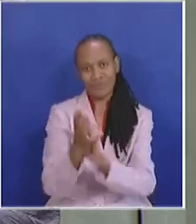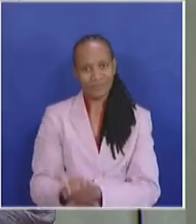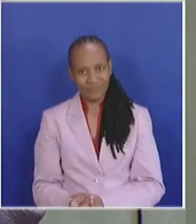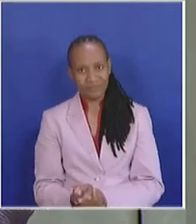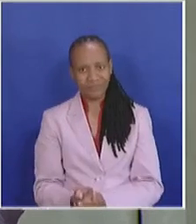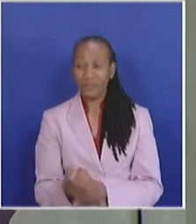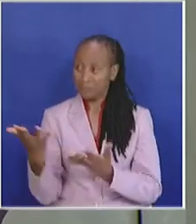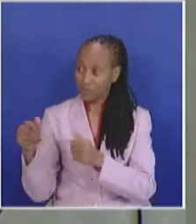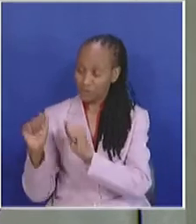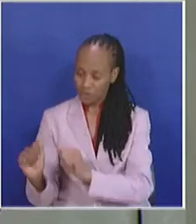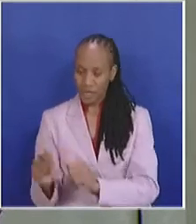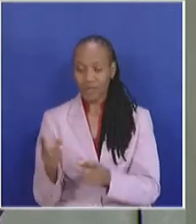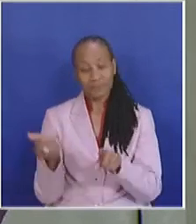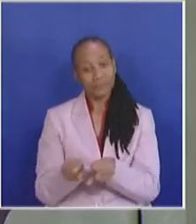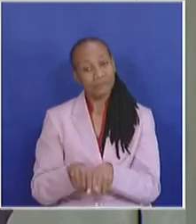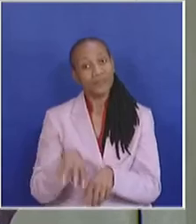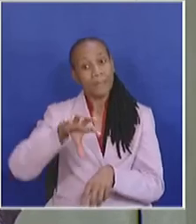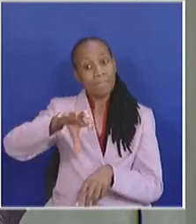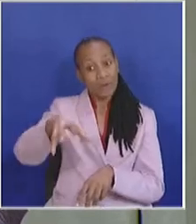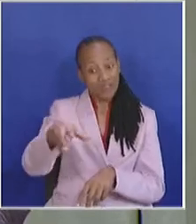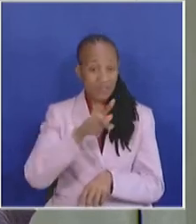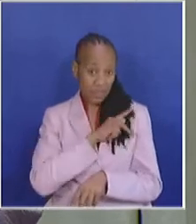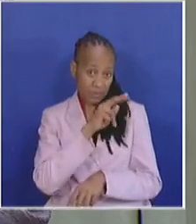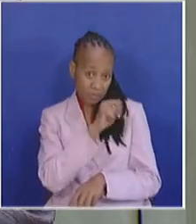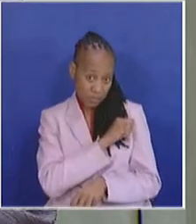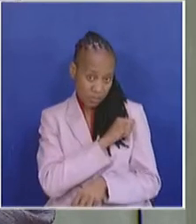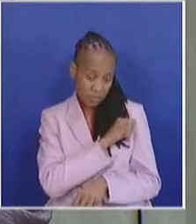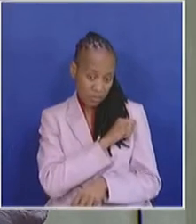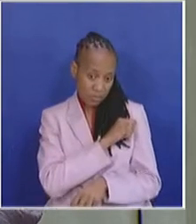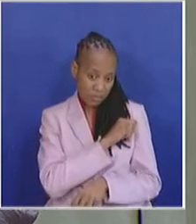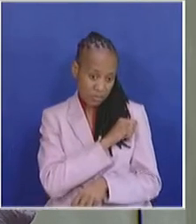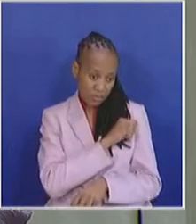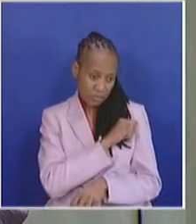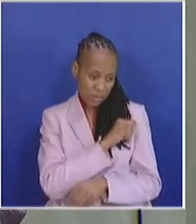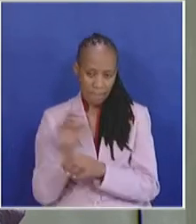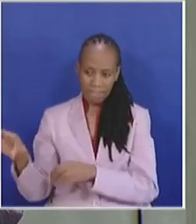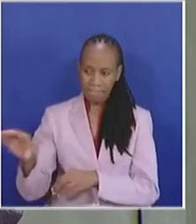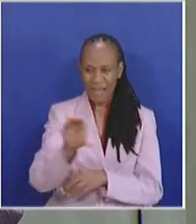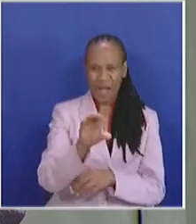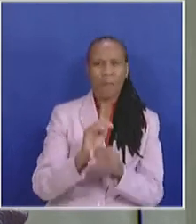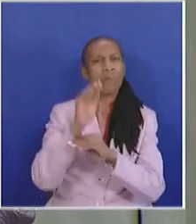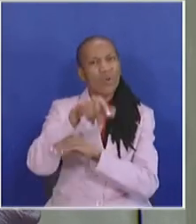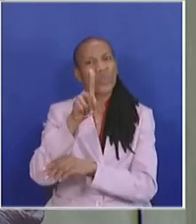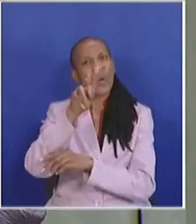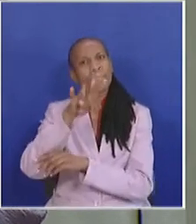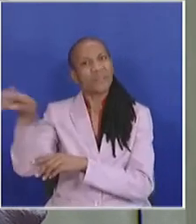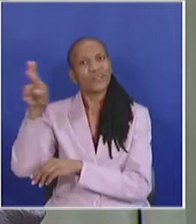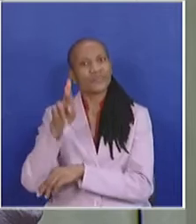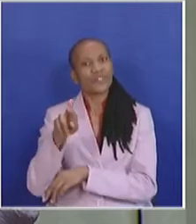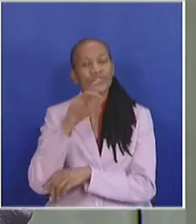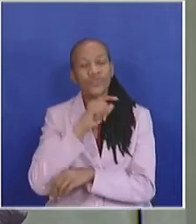Madam Chair, the province in KZN has also injected over R1 billion, which is being used in